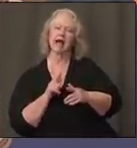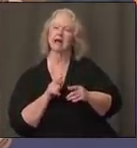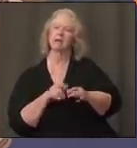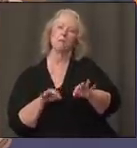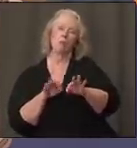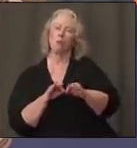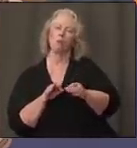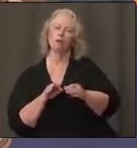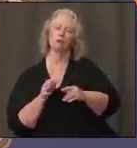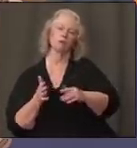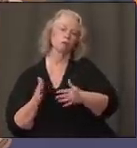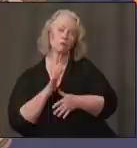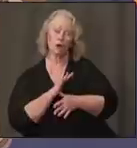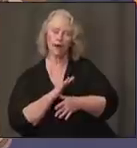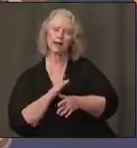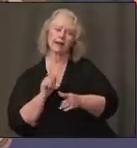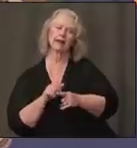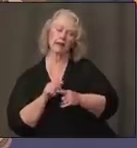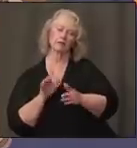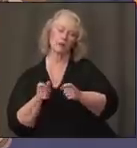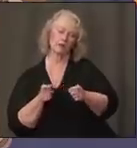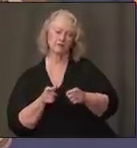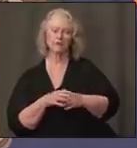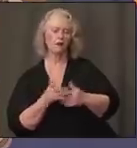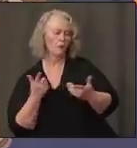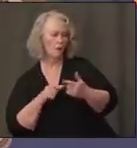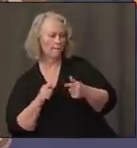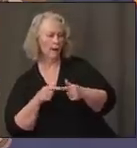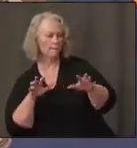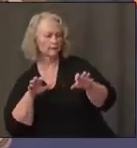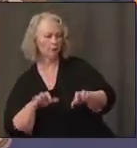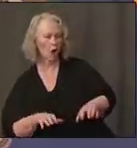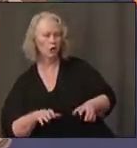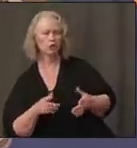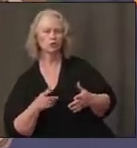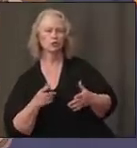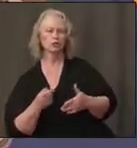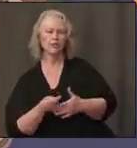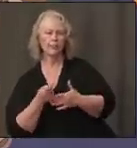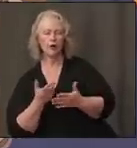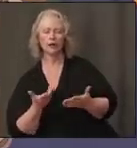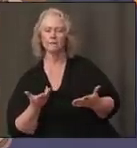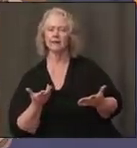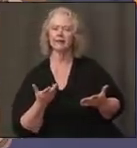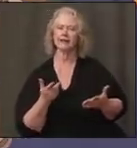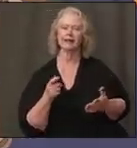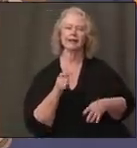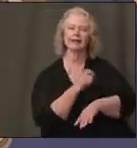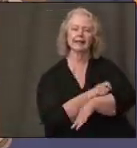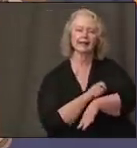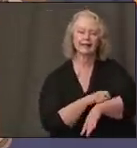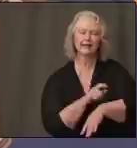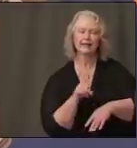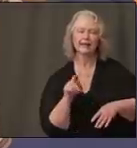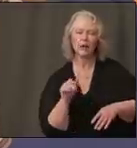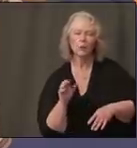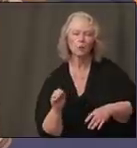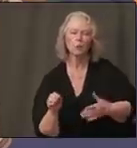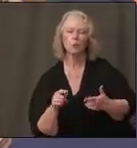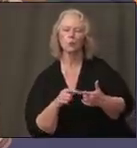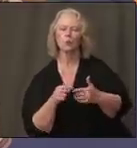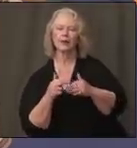June 1st. And what about massage therapy businesses, tattoo parlors,